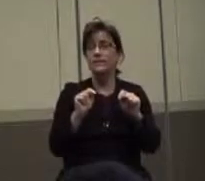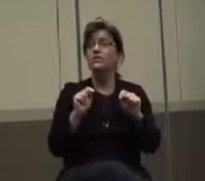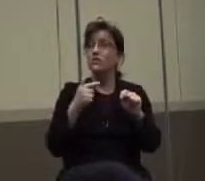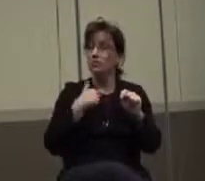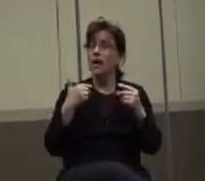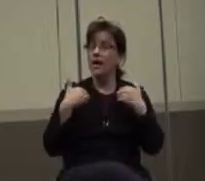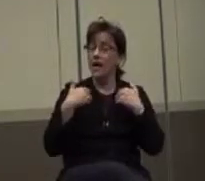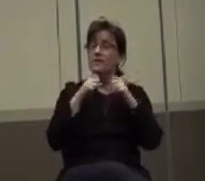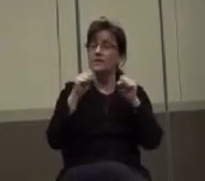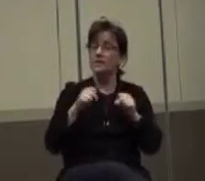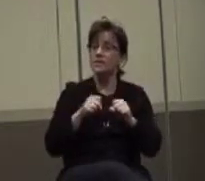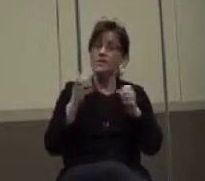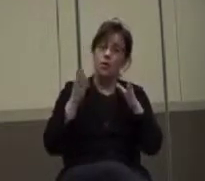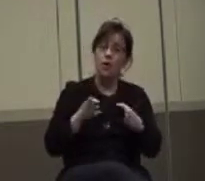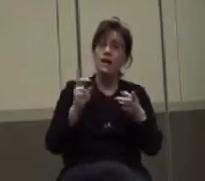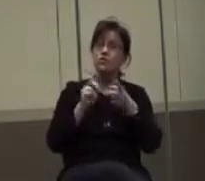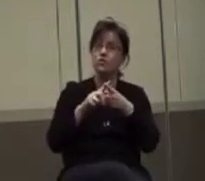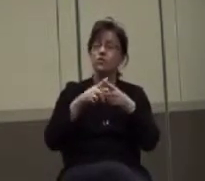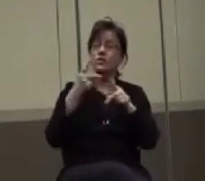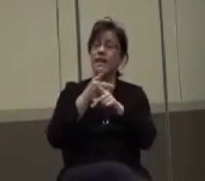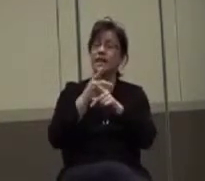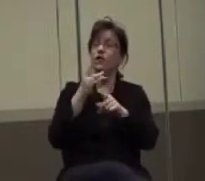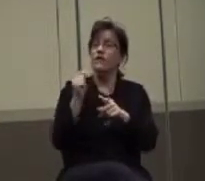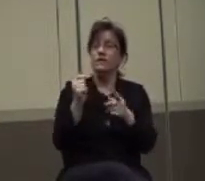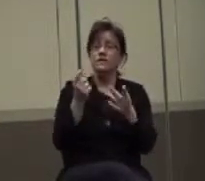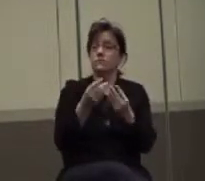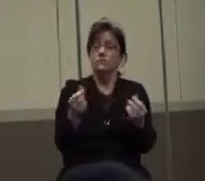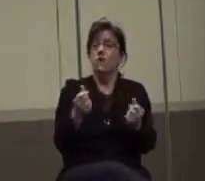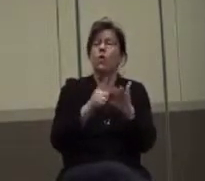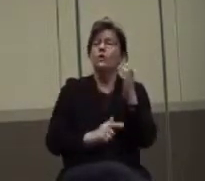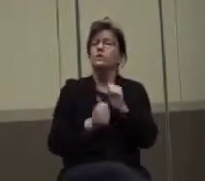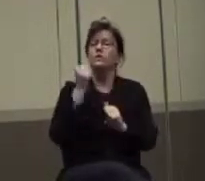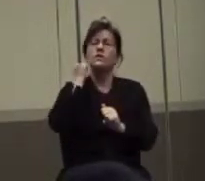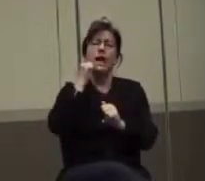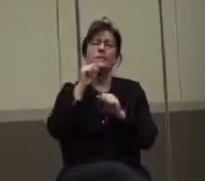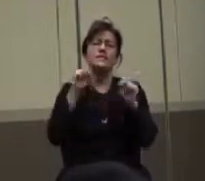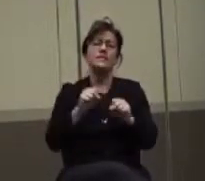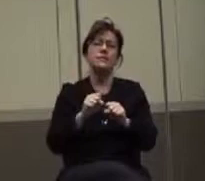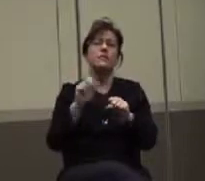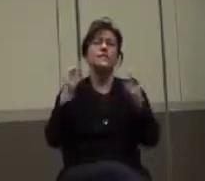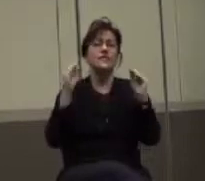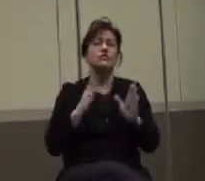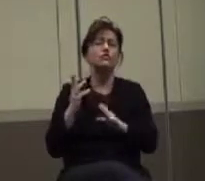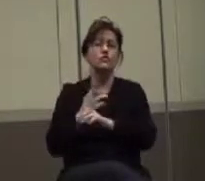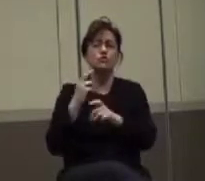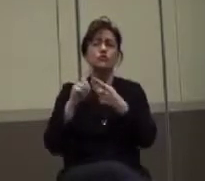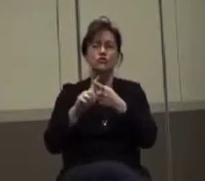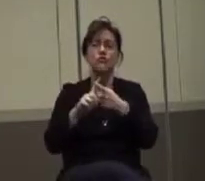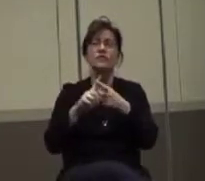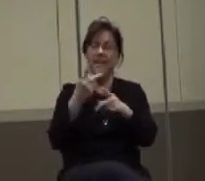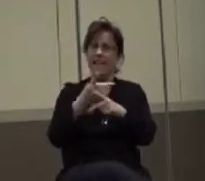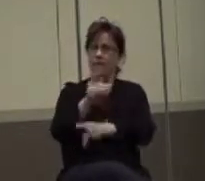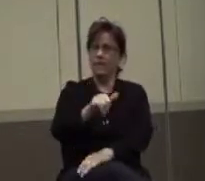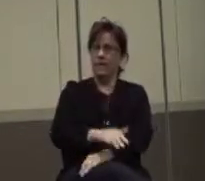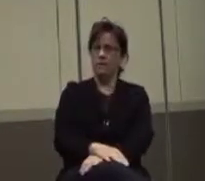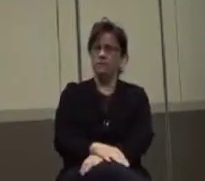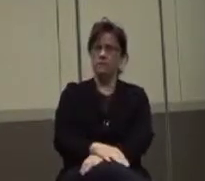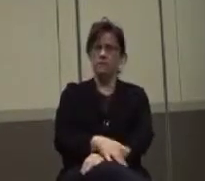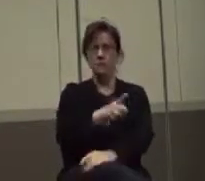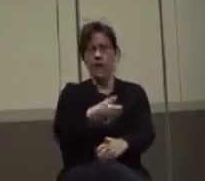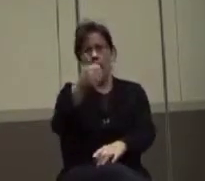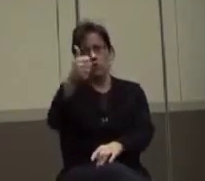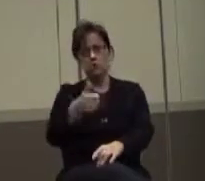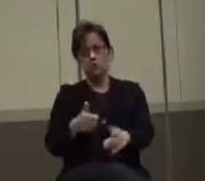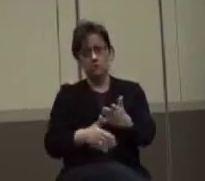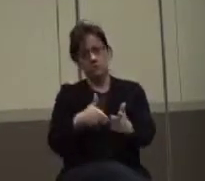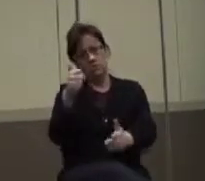that? What's the most common system teachers use to address that? Set them out? Okay. That's probably the second